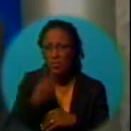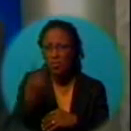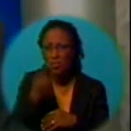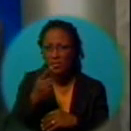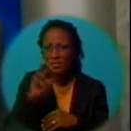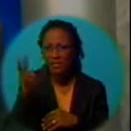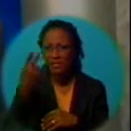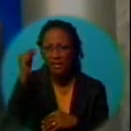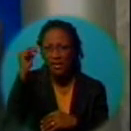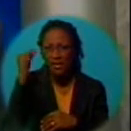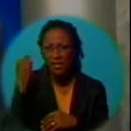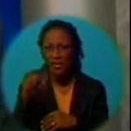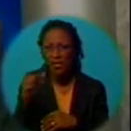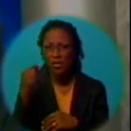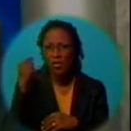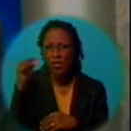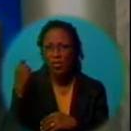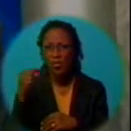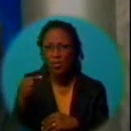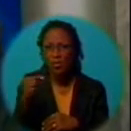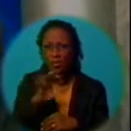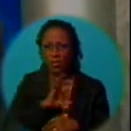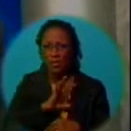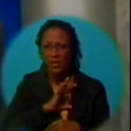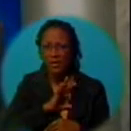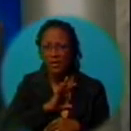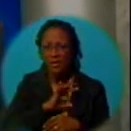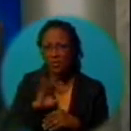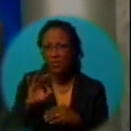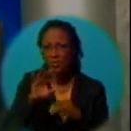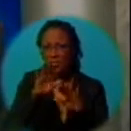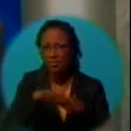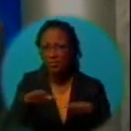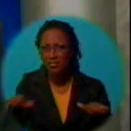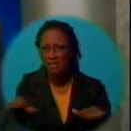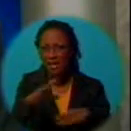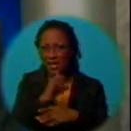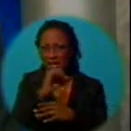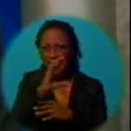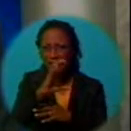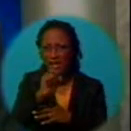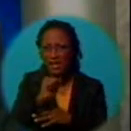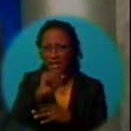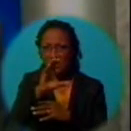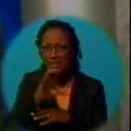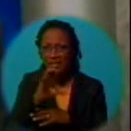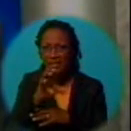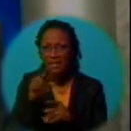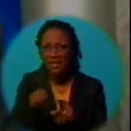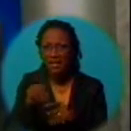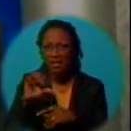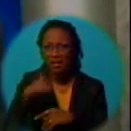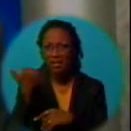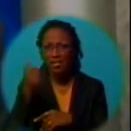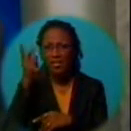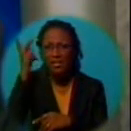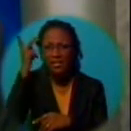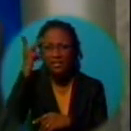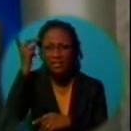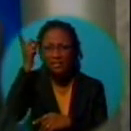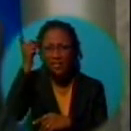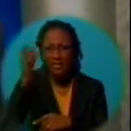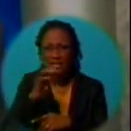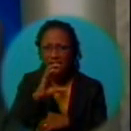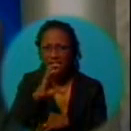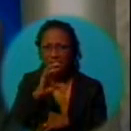gold medal, that is, won by a Bajan at the juniors at CSC level, with the other being Kevin Denny back in the mid-80s at CSC